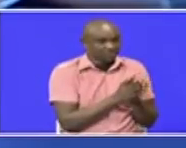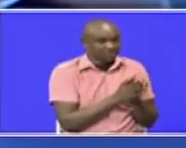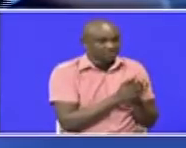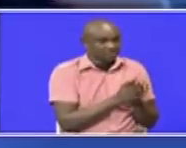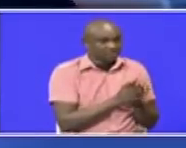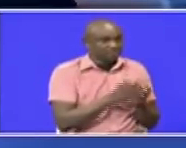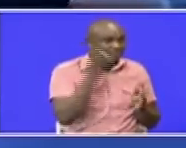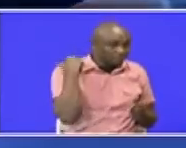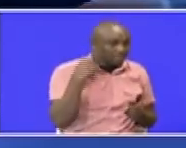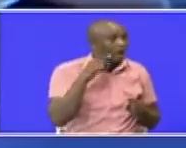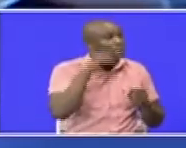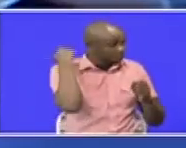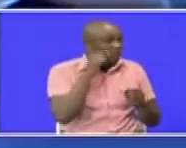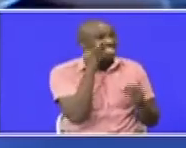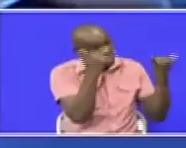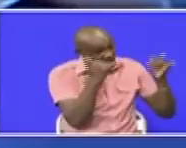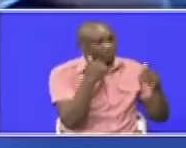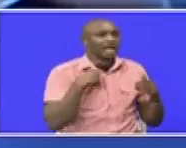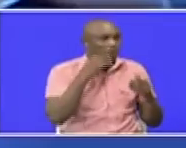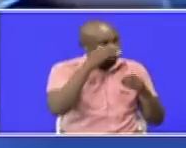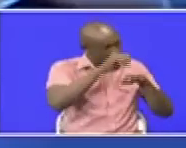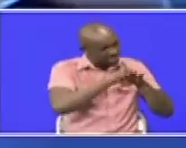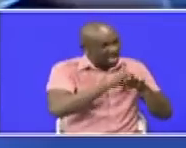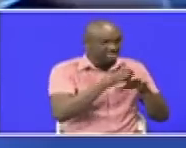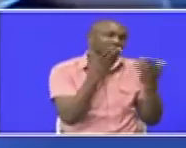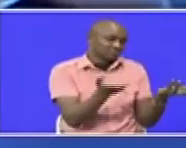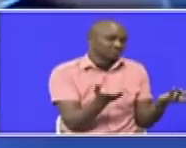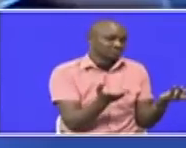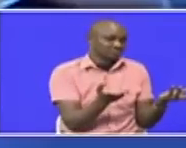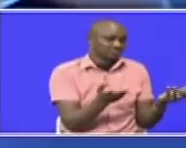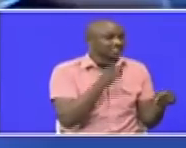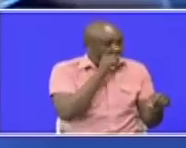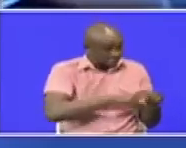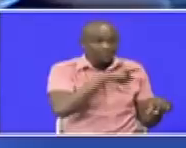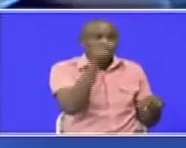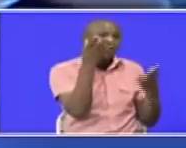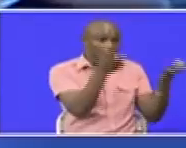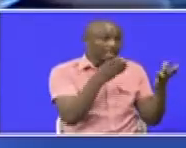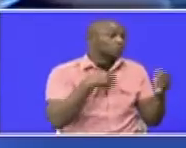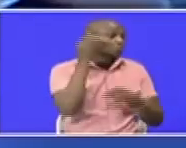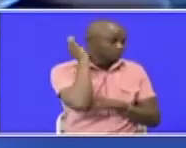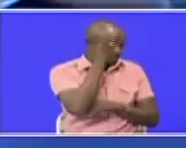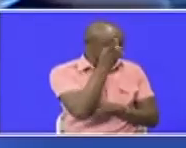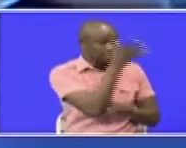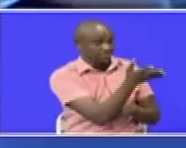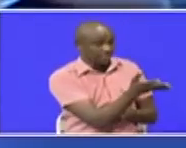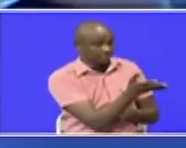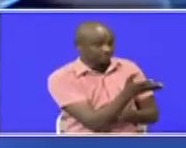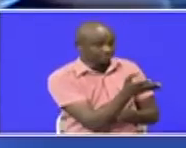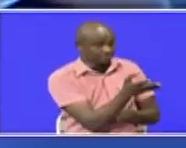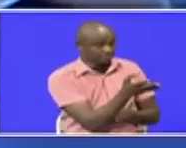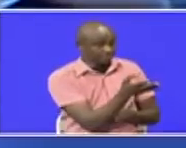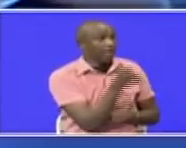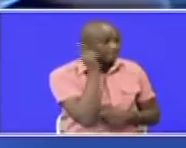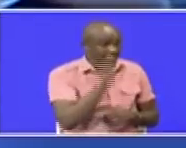I had red hair. Now I have black. So, you see, it's a lot. And, you know, when I go out to minister... Mm-hmm. I have